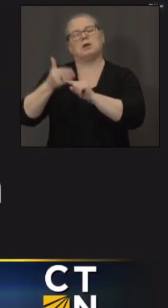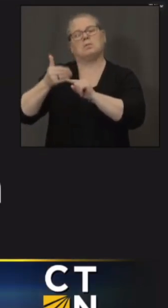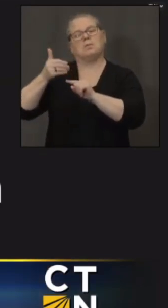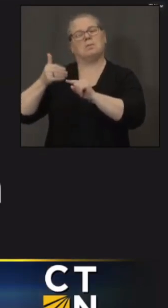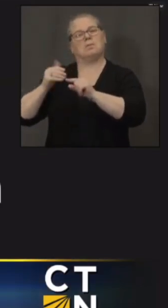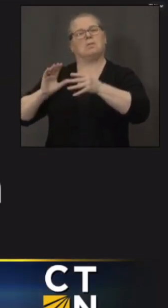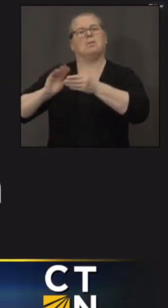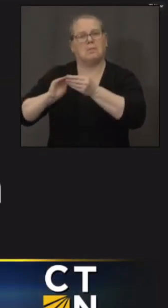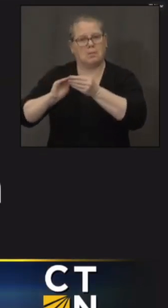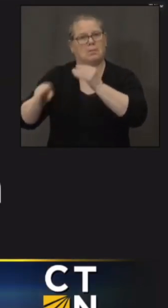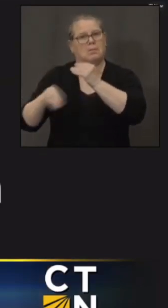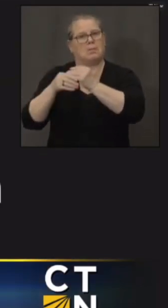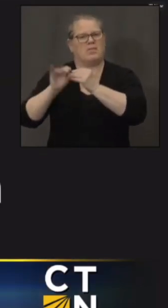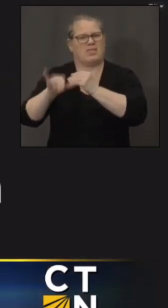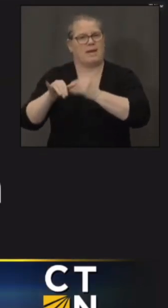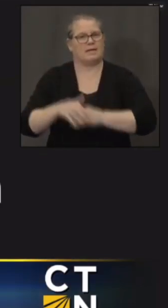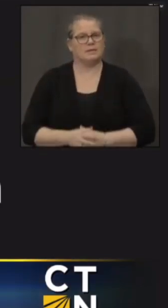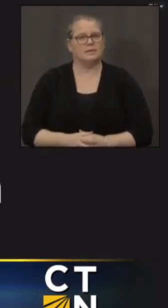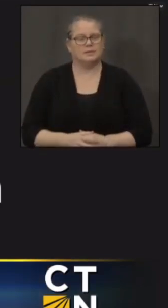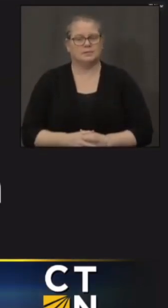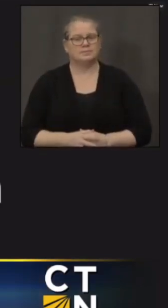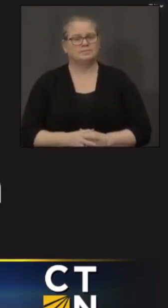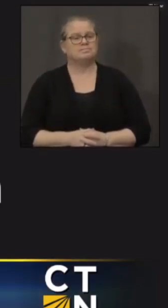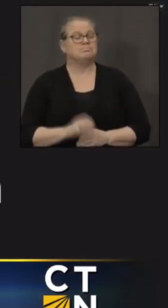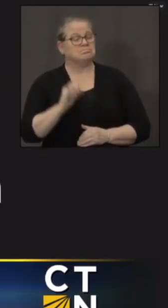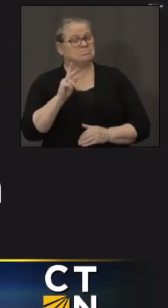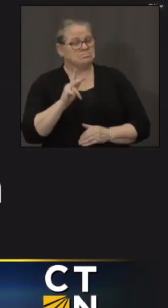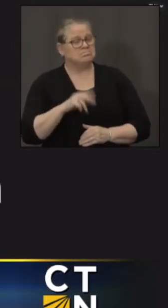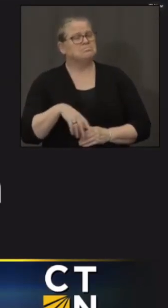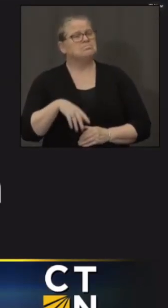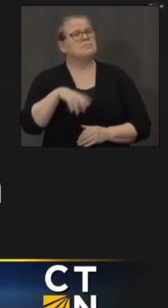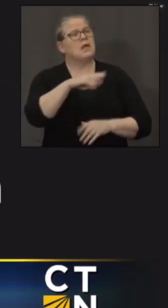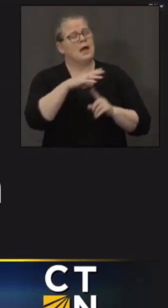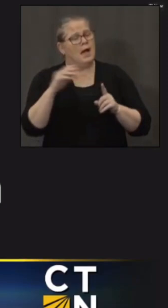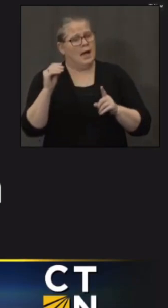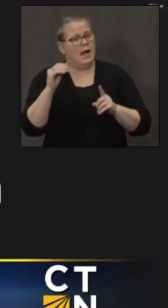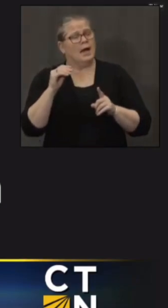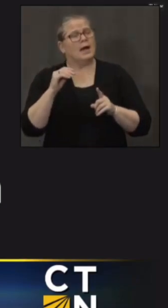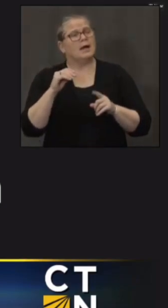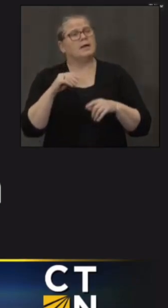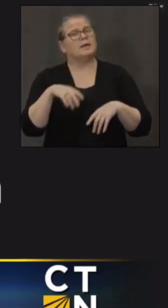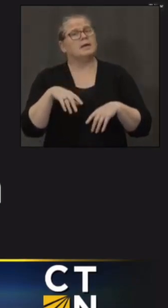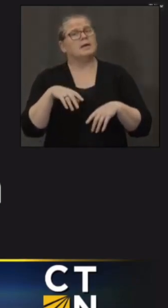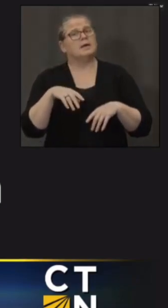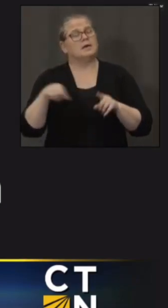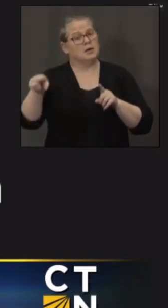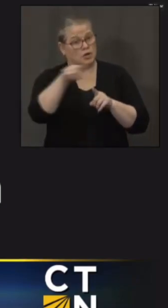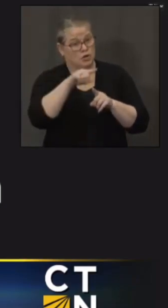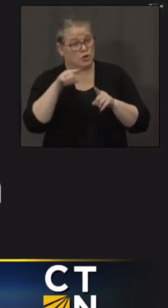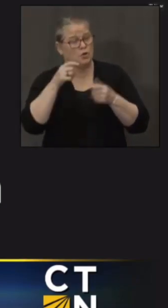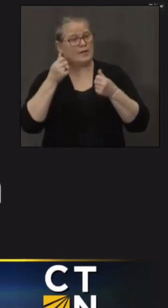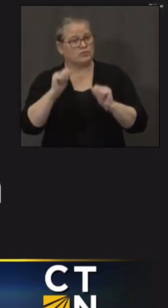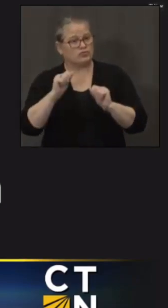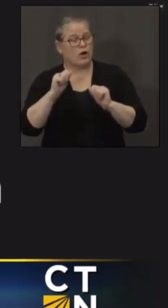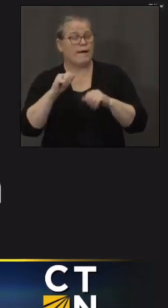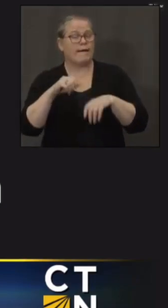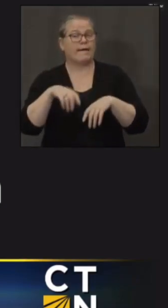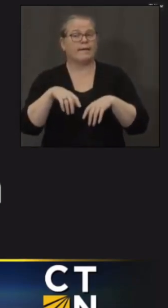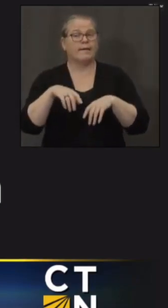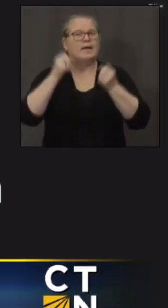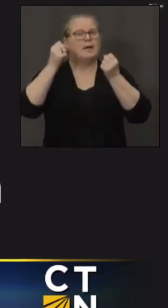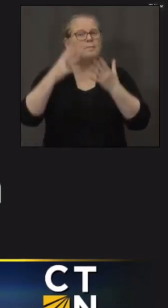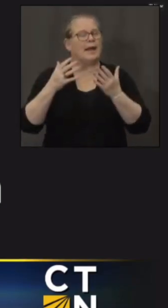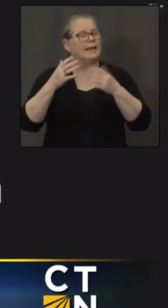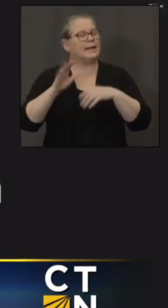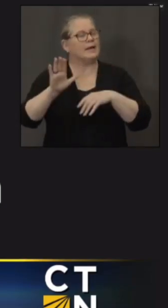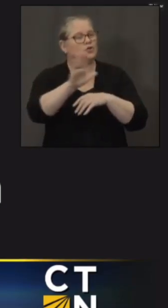also, I know with a lot of these measures that you guys have taken, the idea has been try to do this and see if that works before